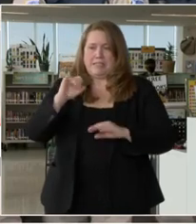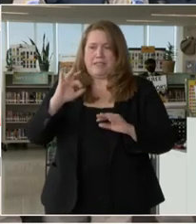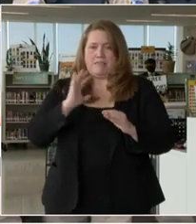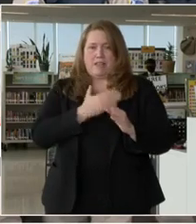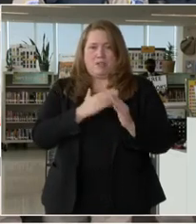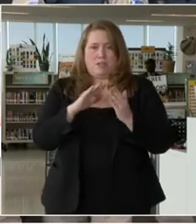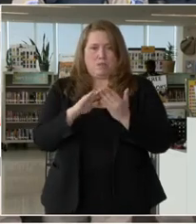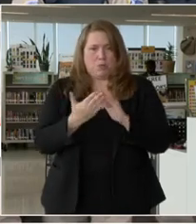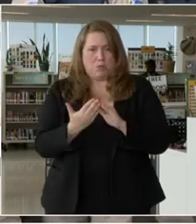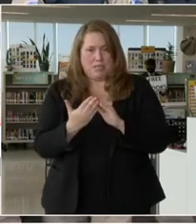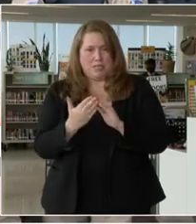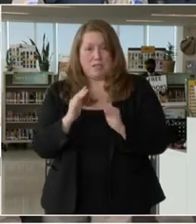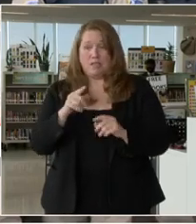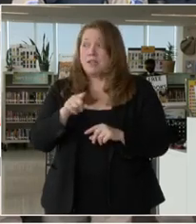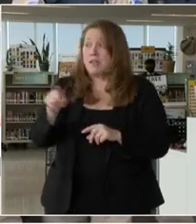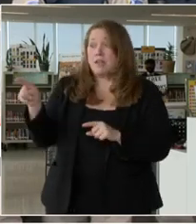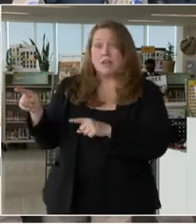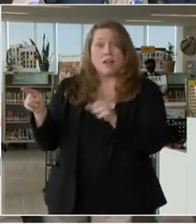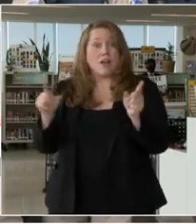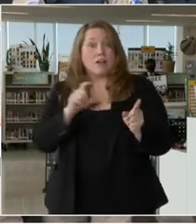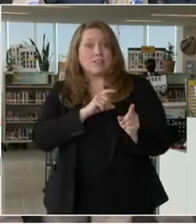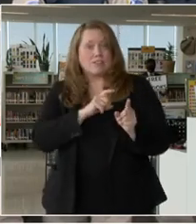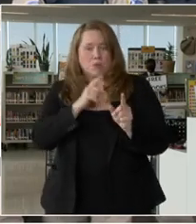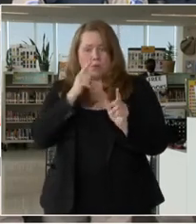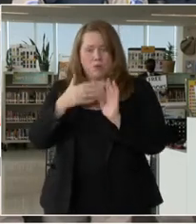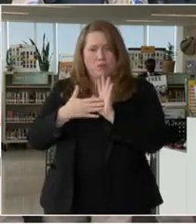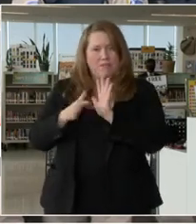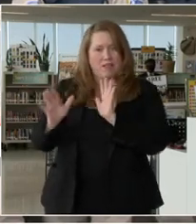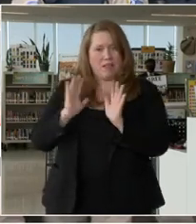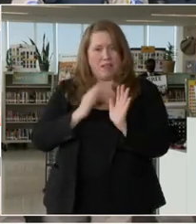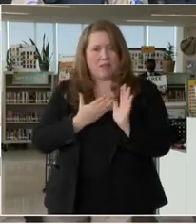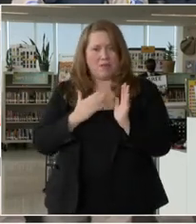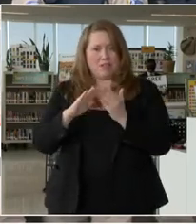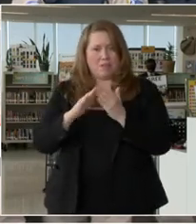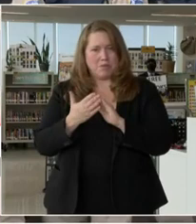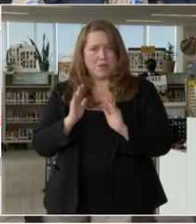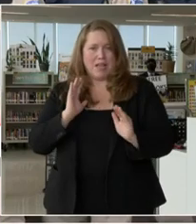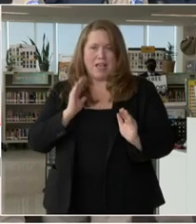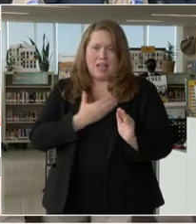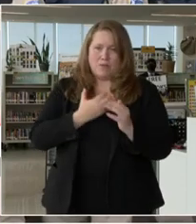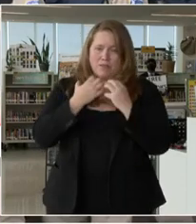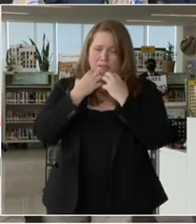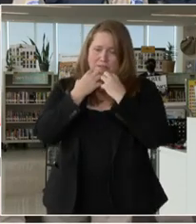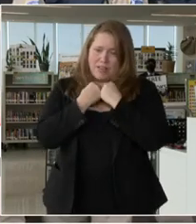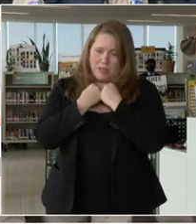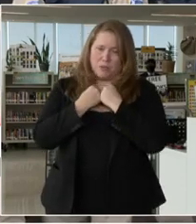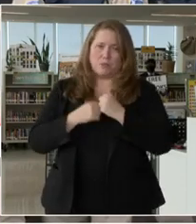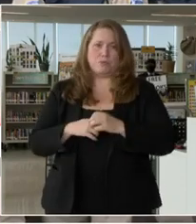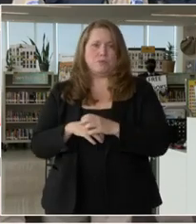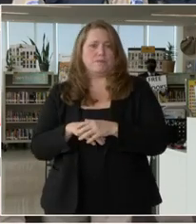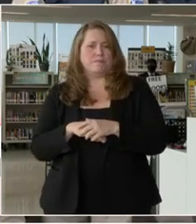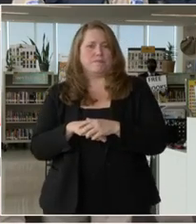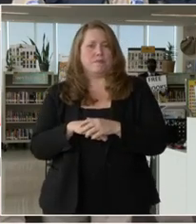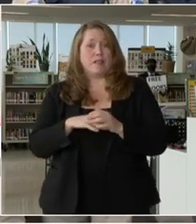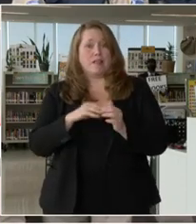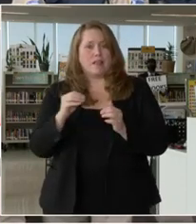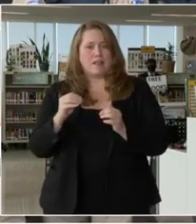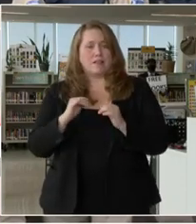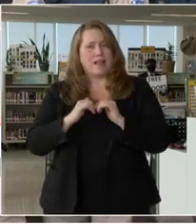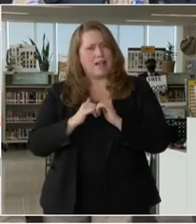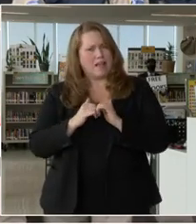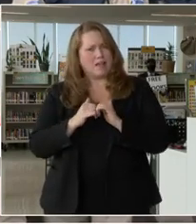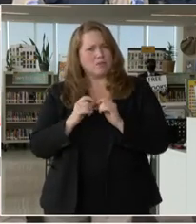officers represent and reflect our community and our values. And how